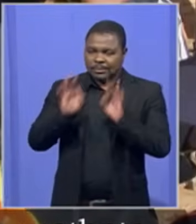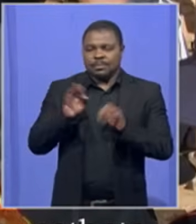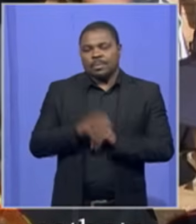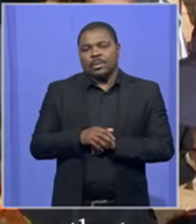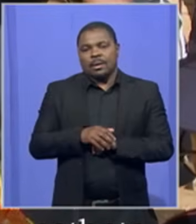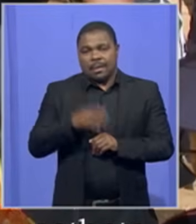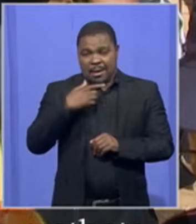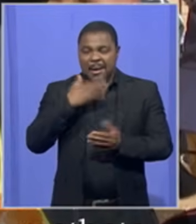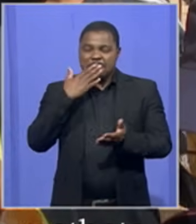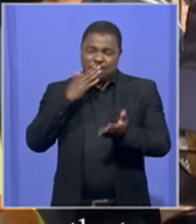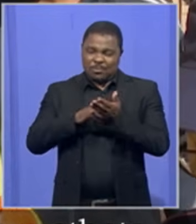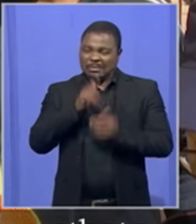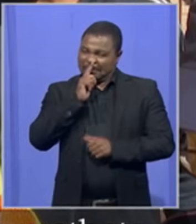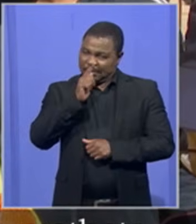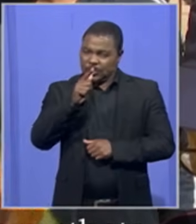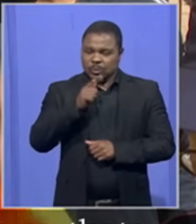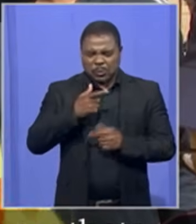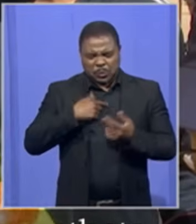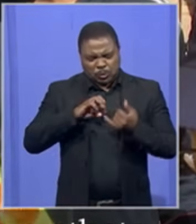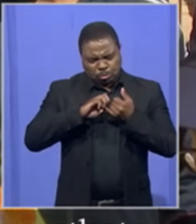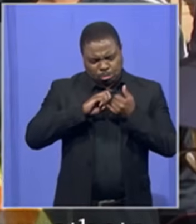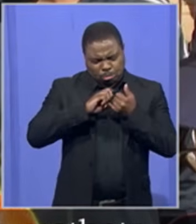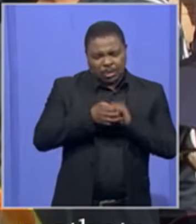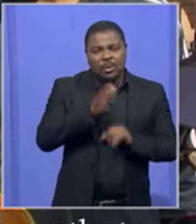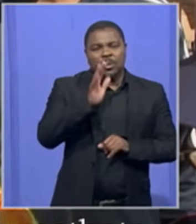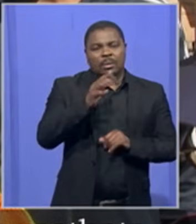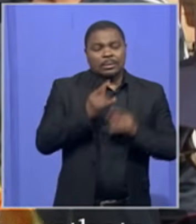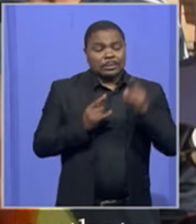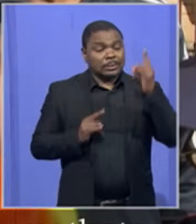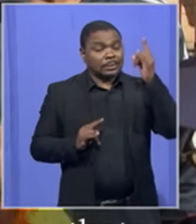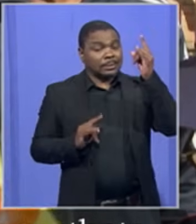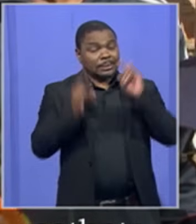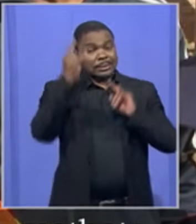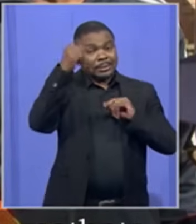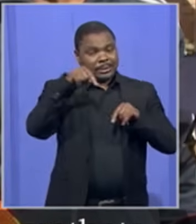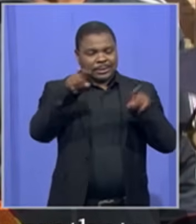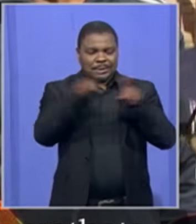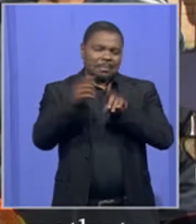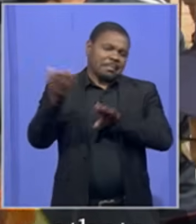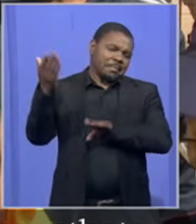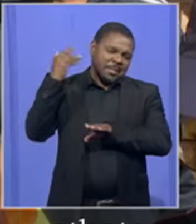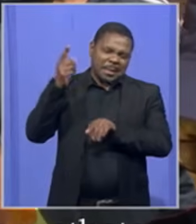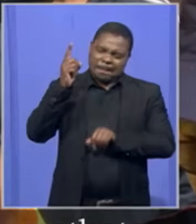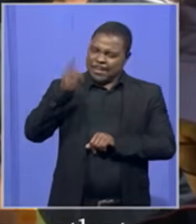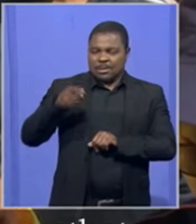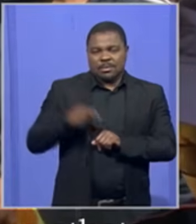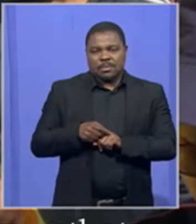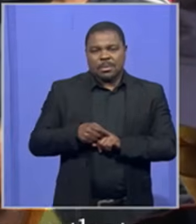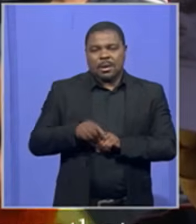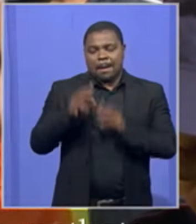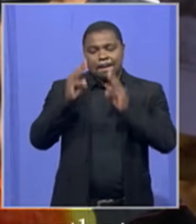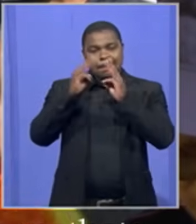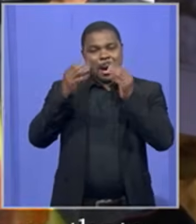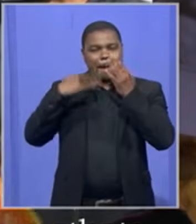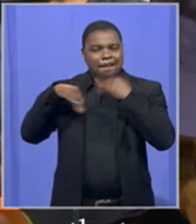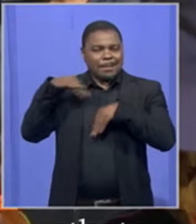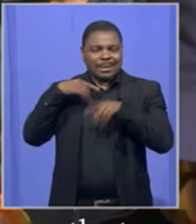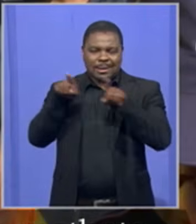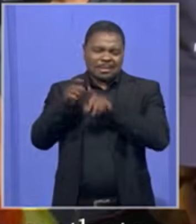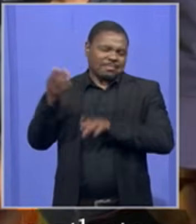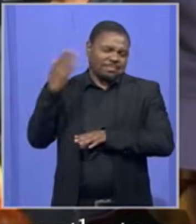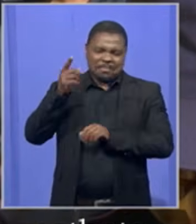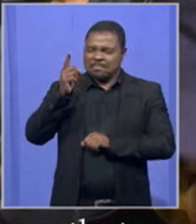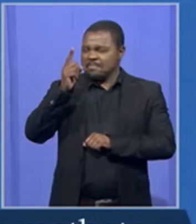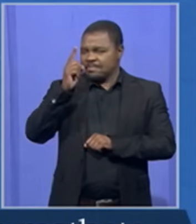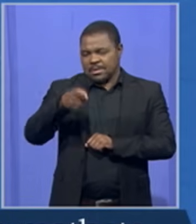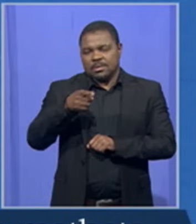And I promise you, we'll do our best. This city must be to its former glory. We must bring Mangaung to be where it was,